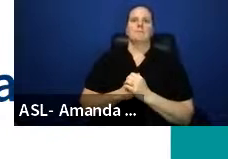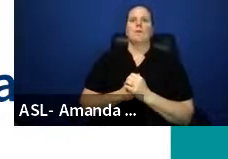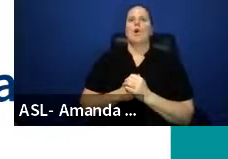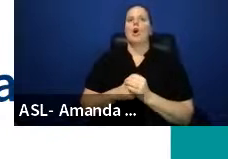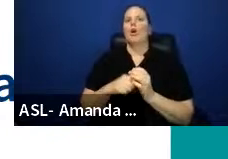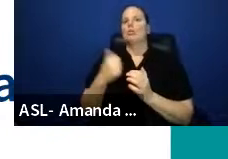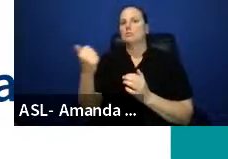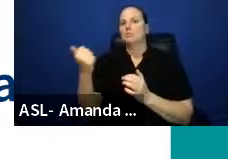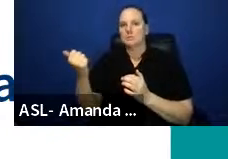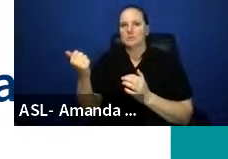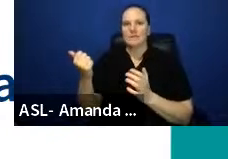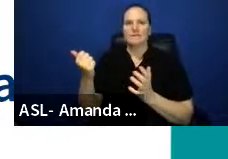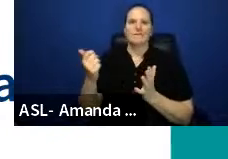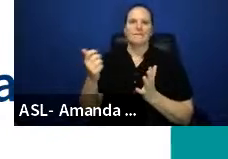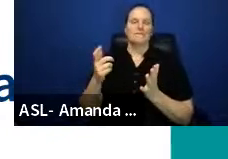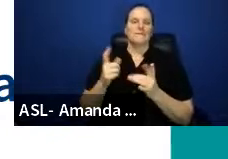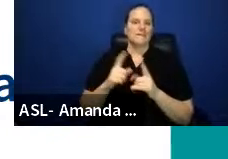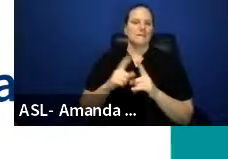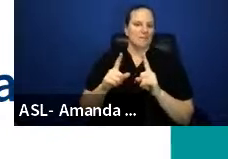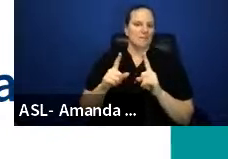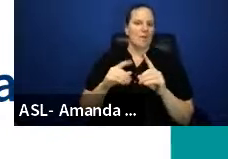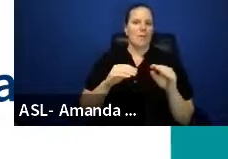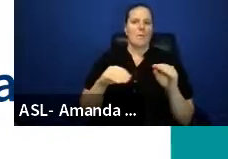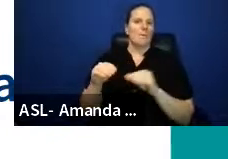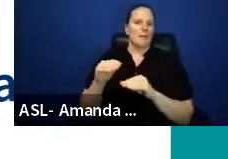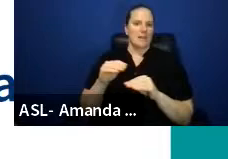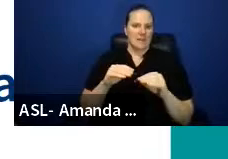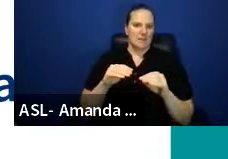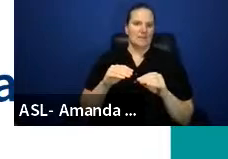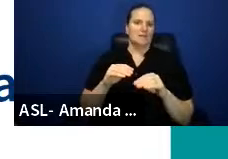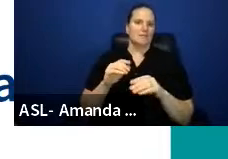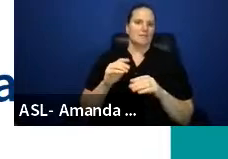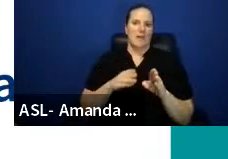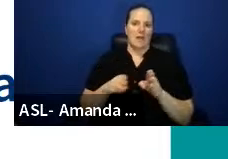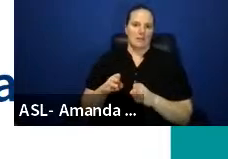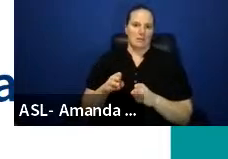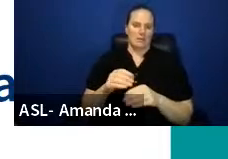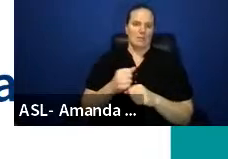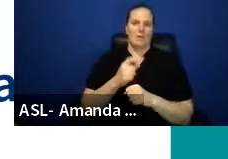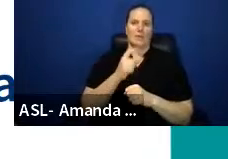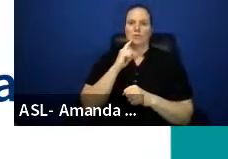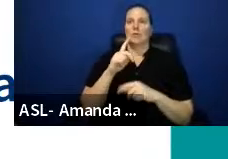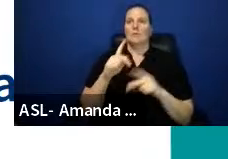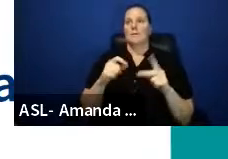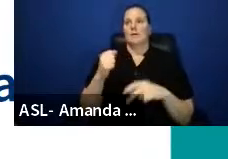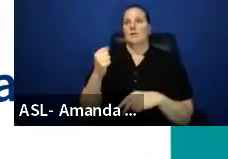alternative, to different mobility paths to ensure that folks